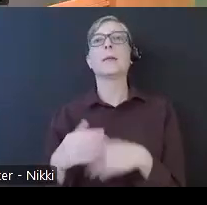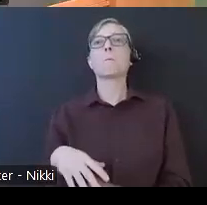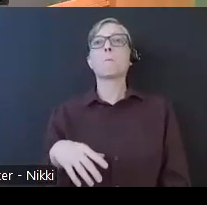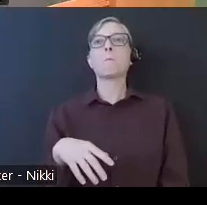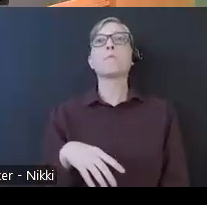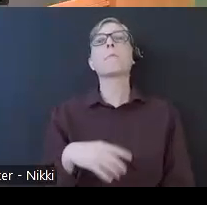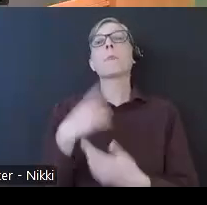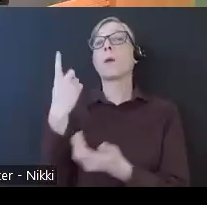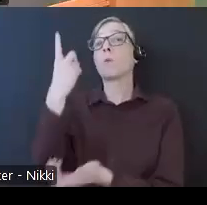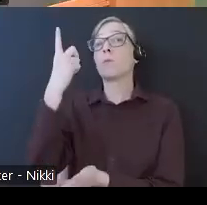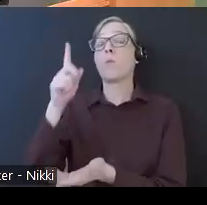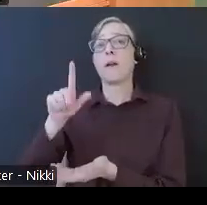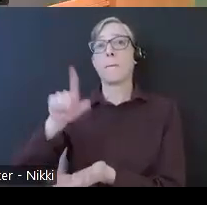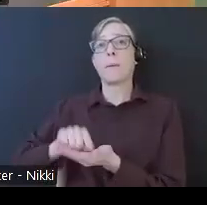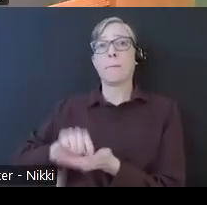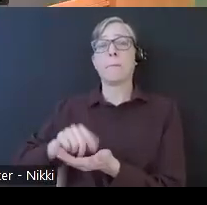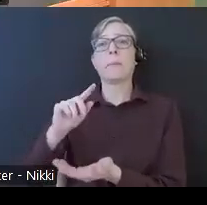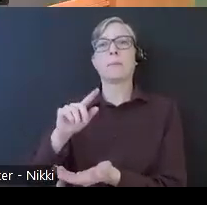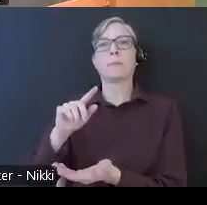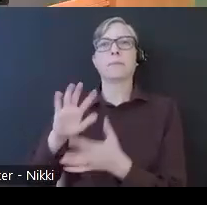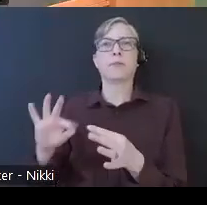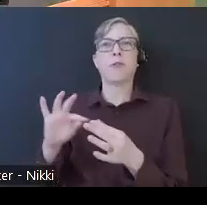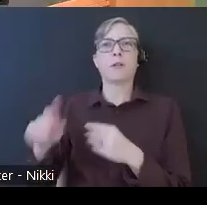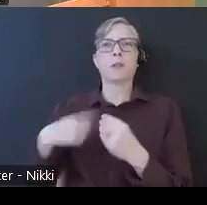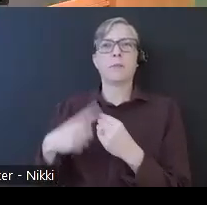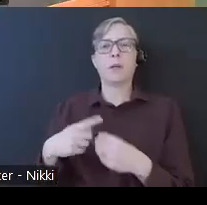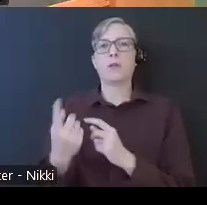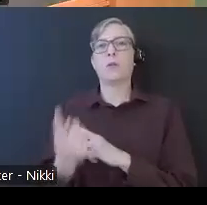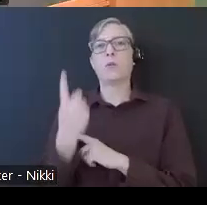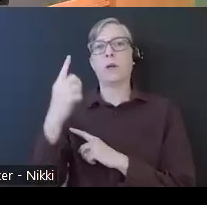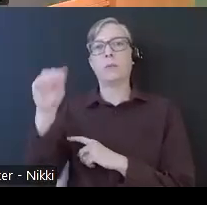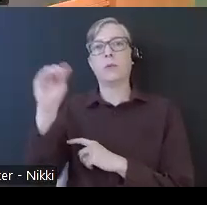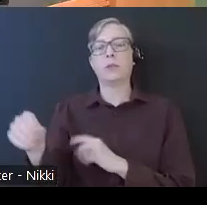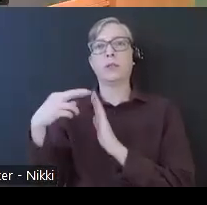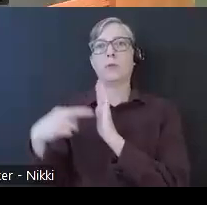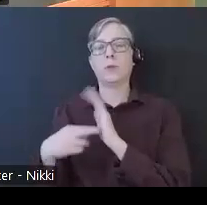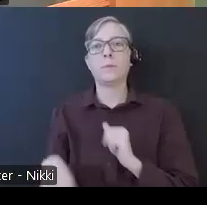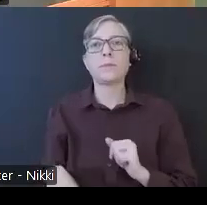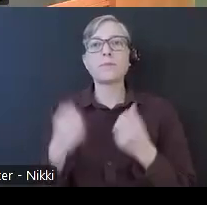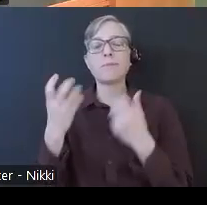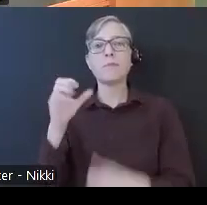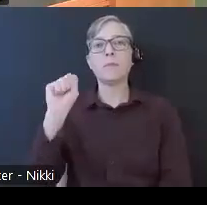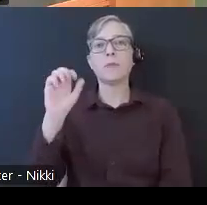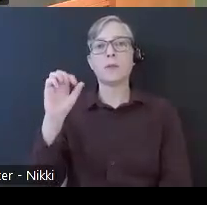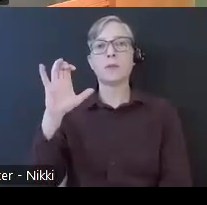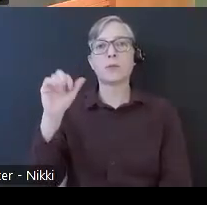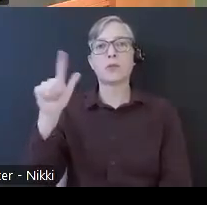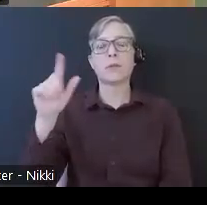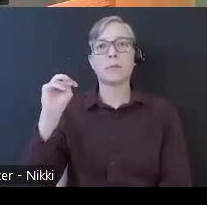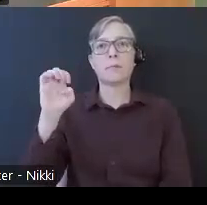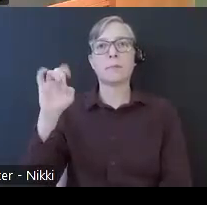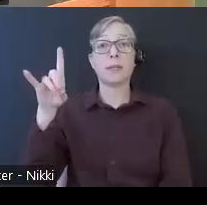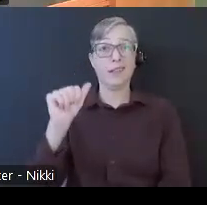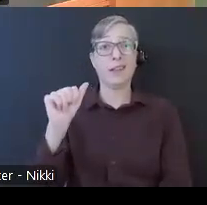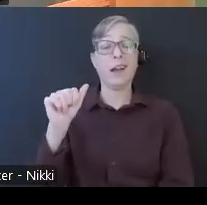rule, where basically you see this across social media platforms. 90% of the content comes from 1% of the users. Like if you